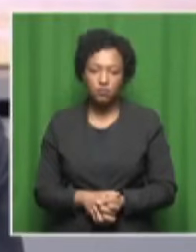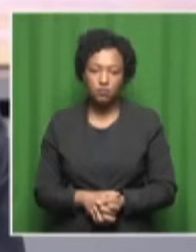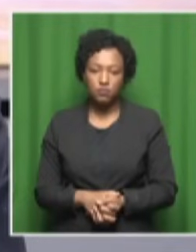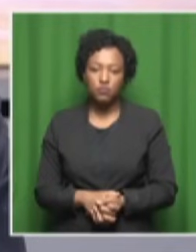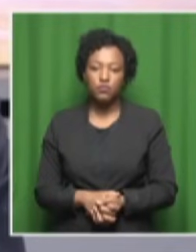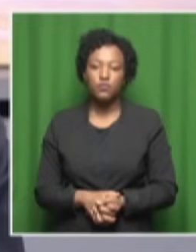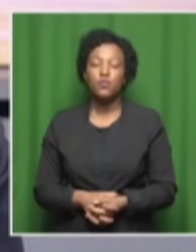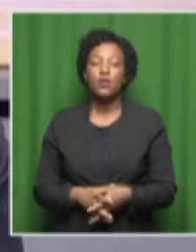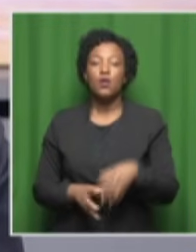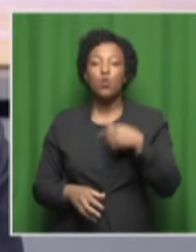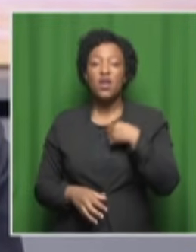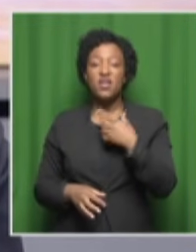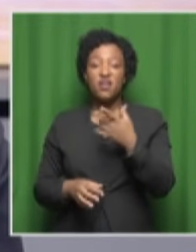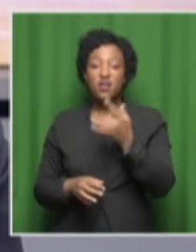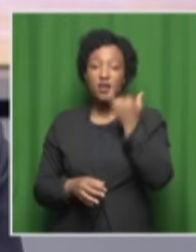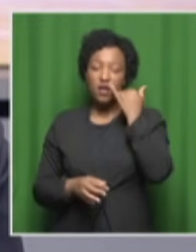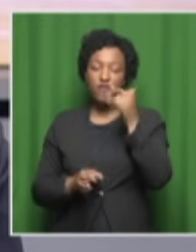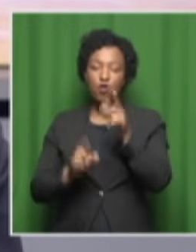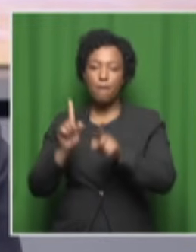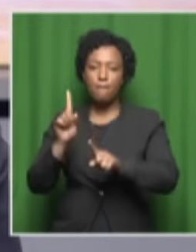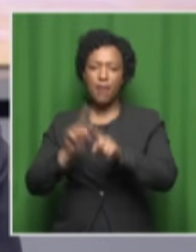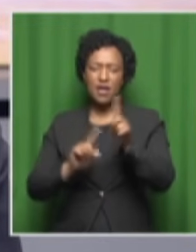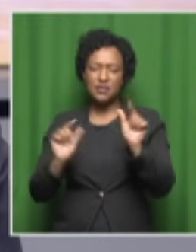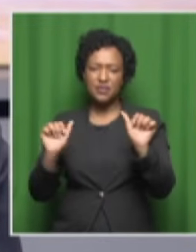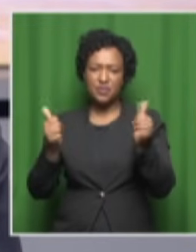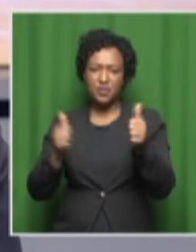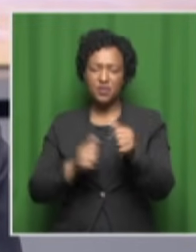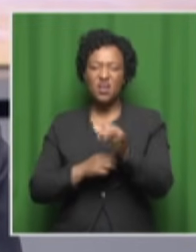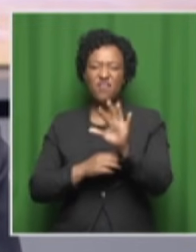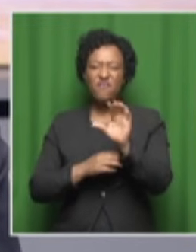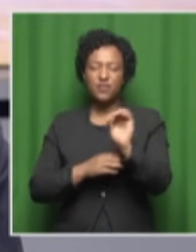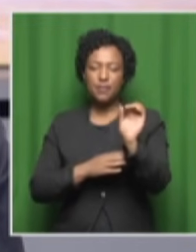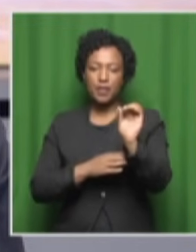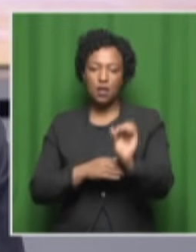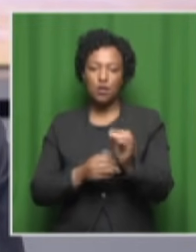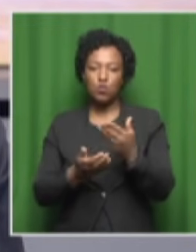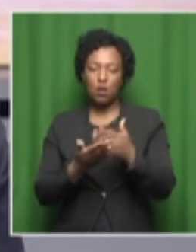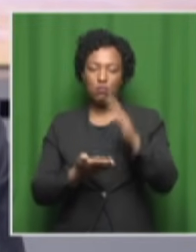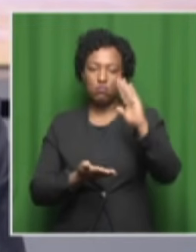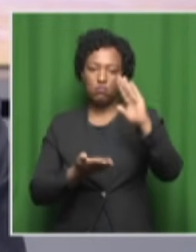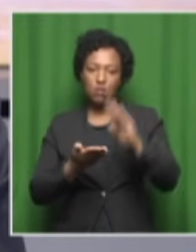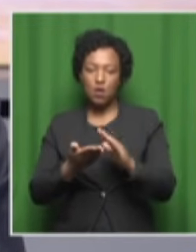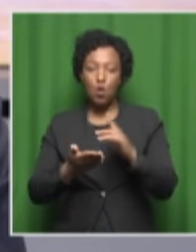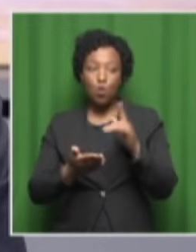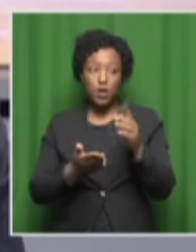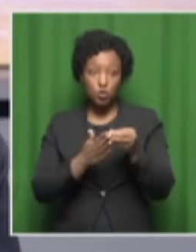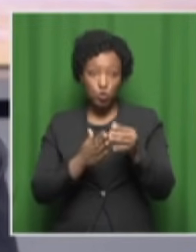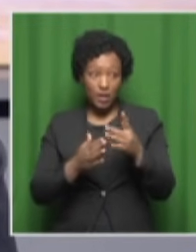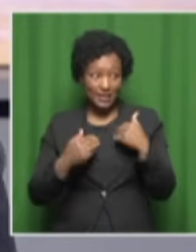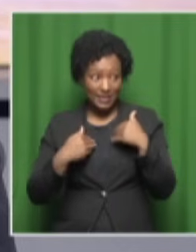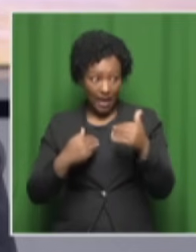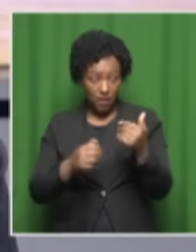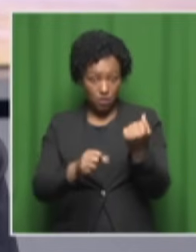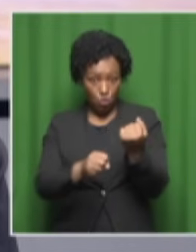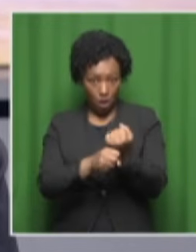and interest will kick in as soon as the students start working for them to repay. But you